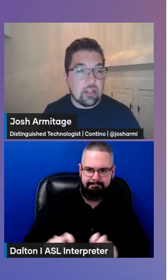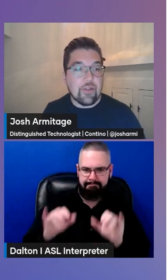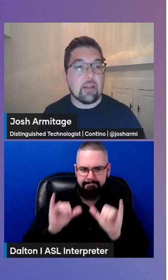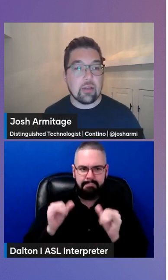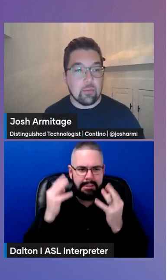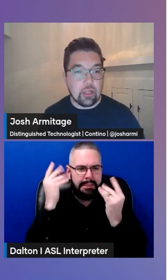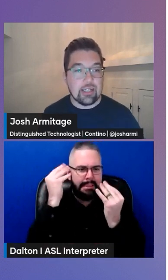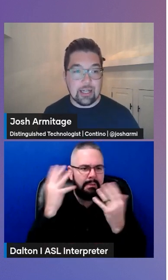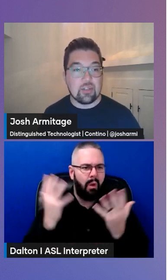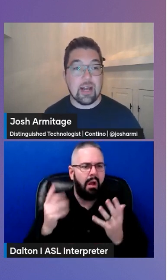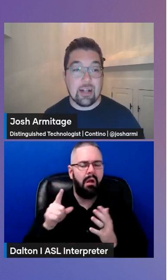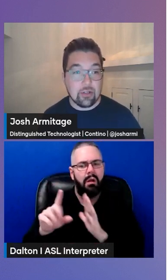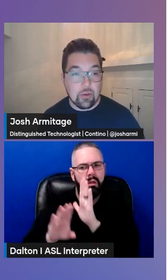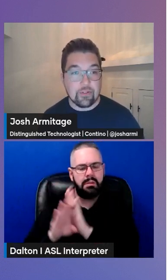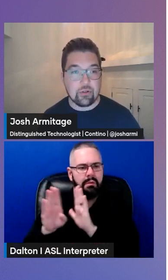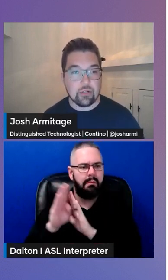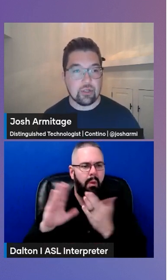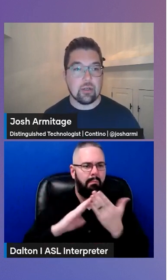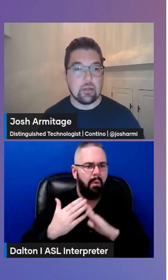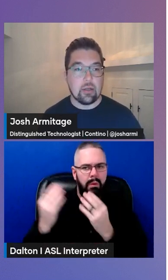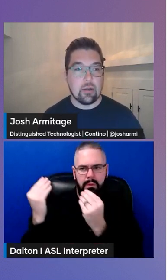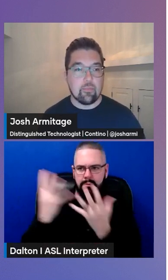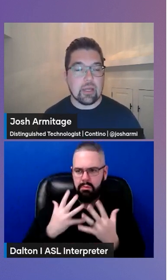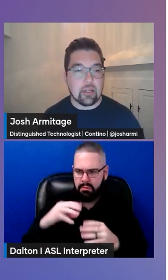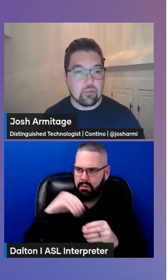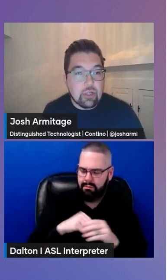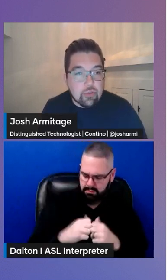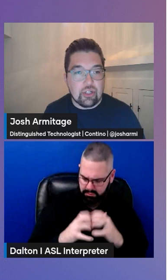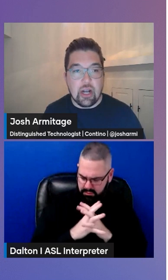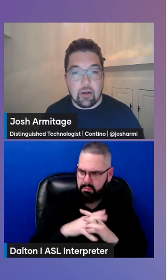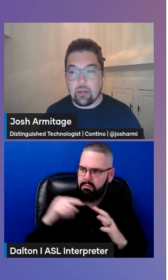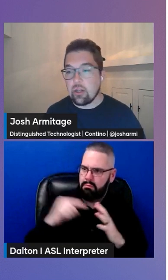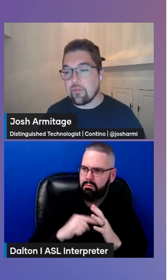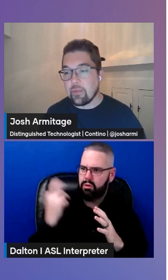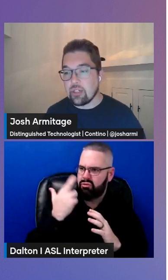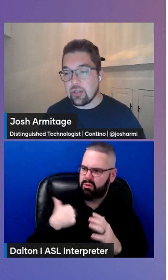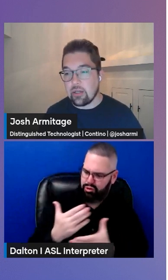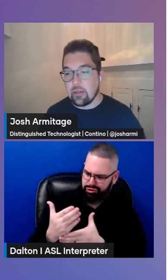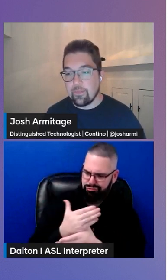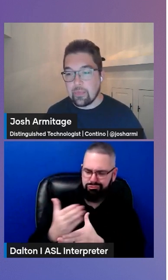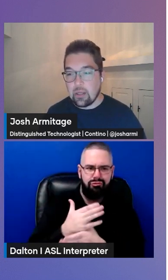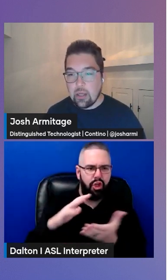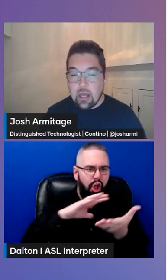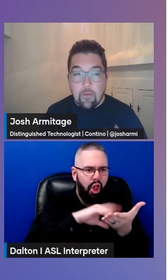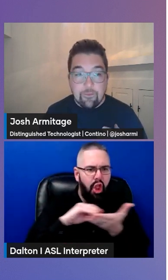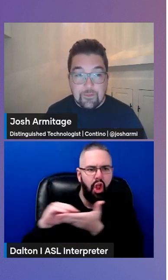can the developer community tell us about how to do infrastructure? Because we should be sharing and learning from each other.